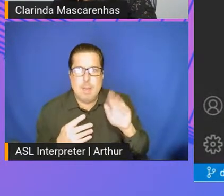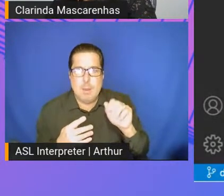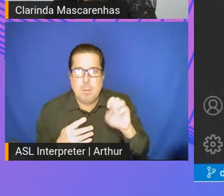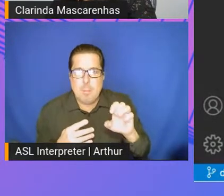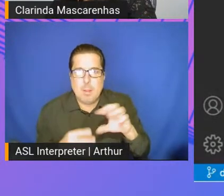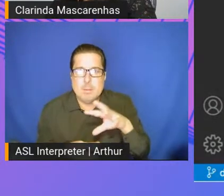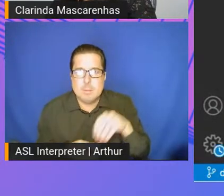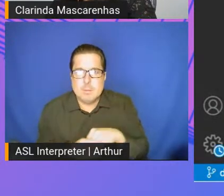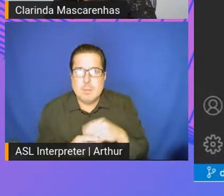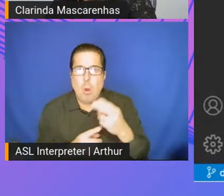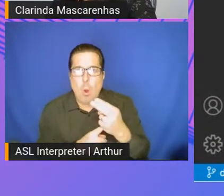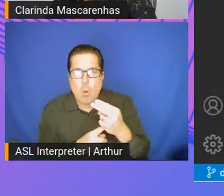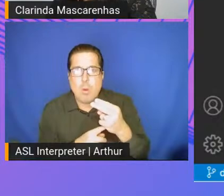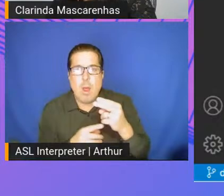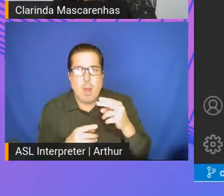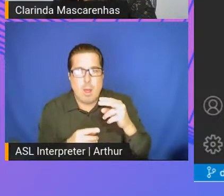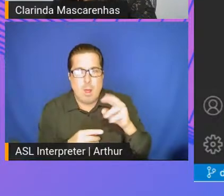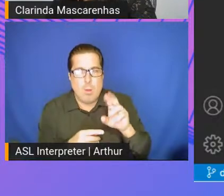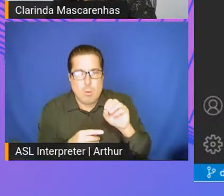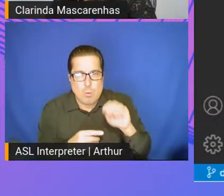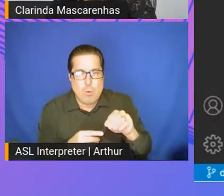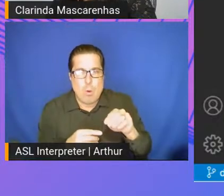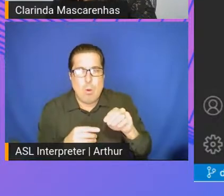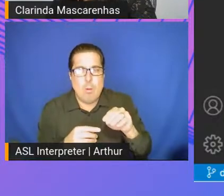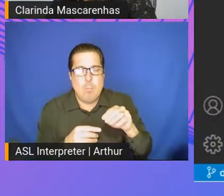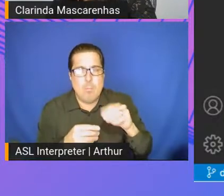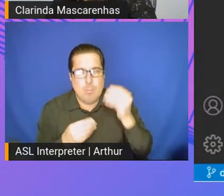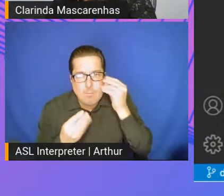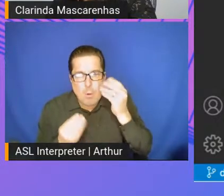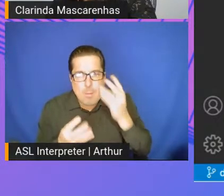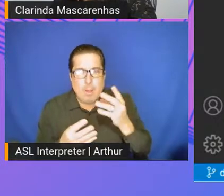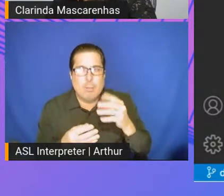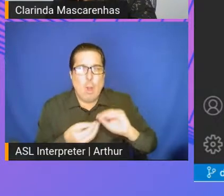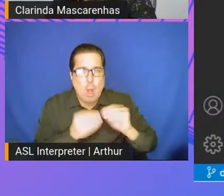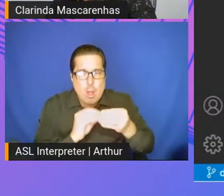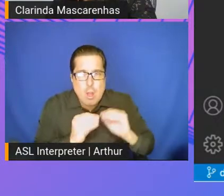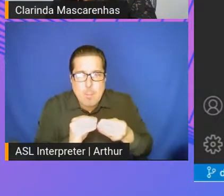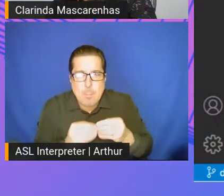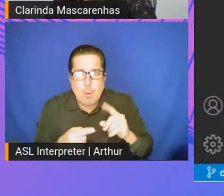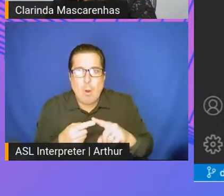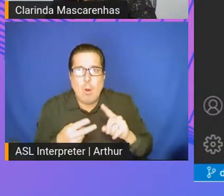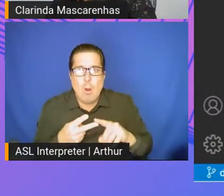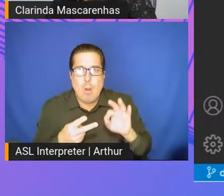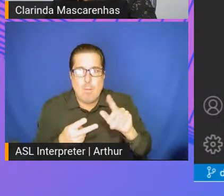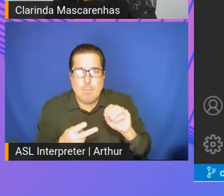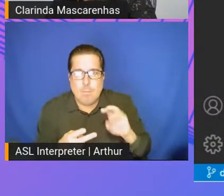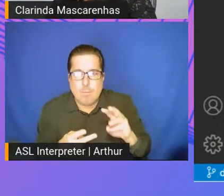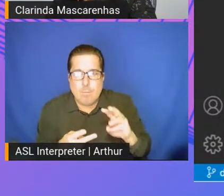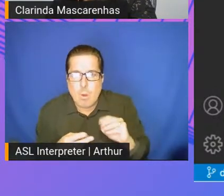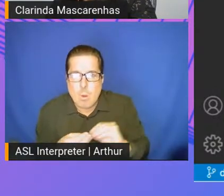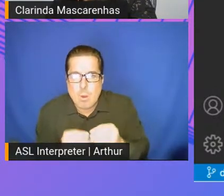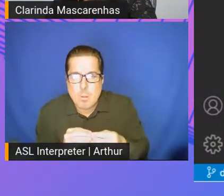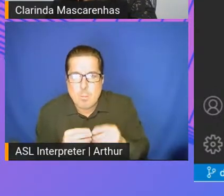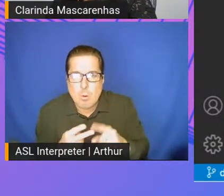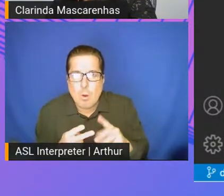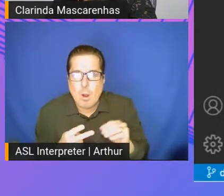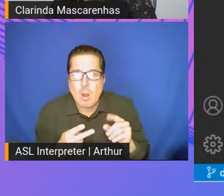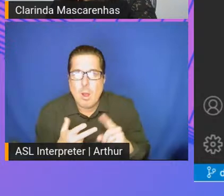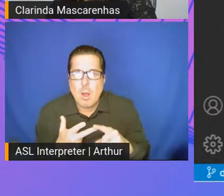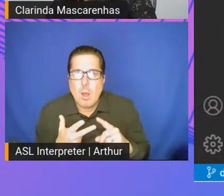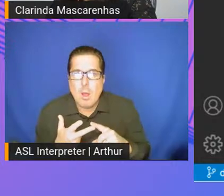information, includes the room number, floor number, and the has view or